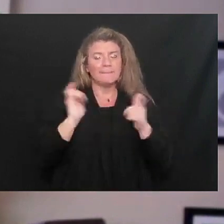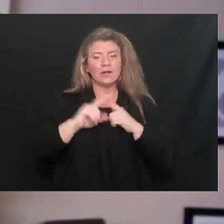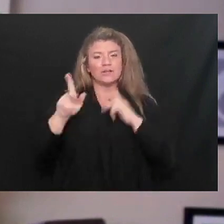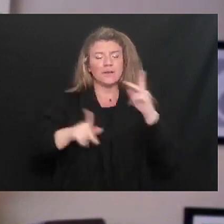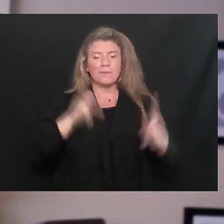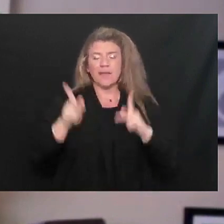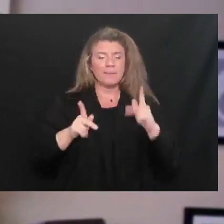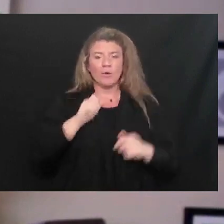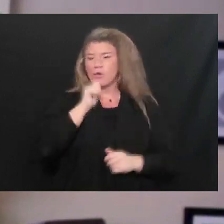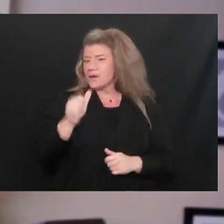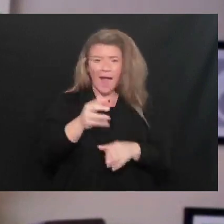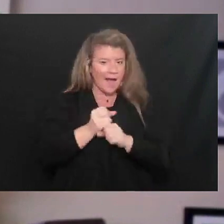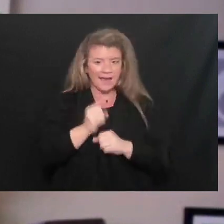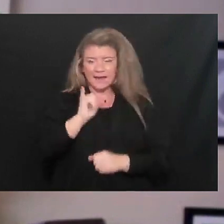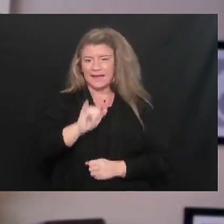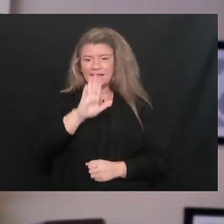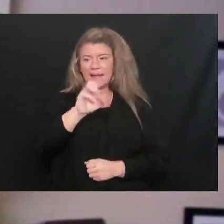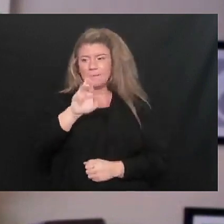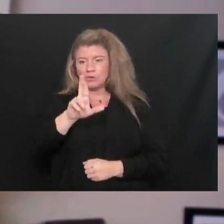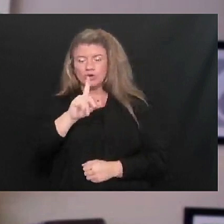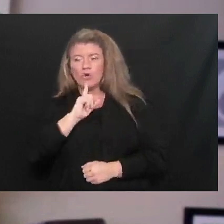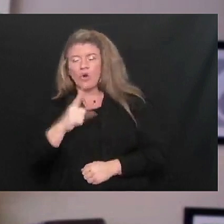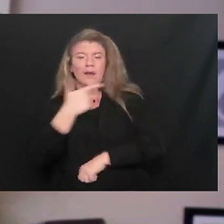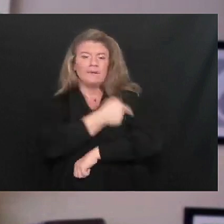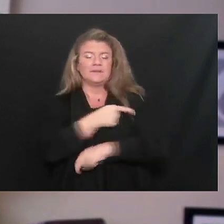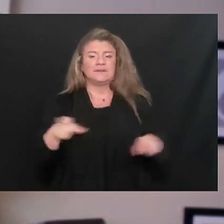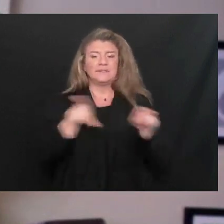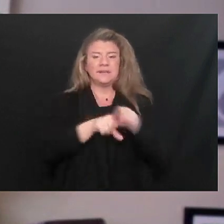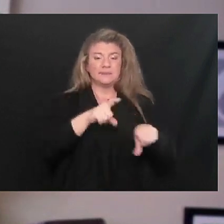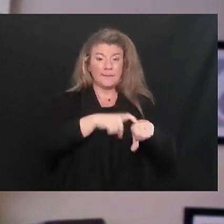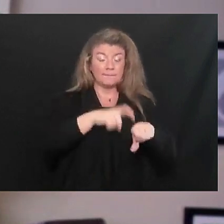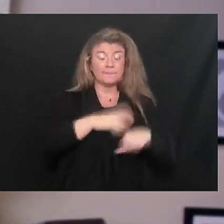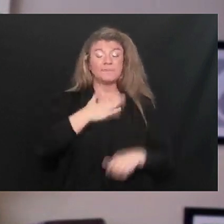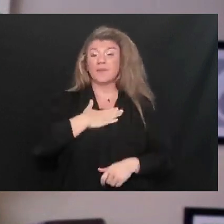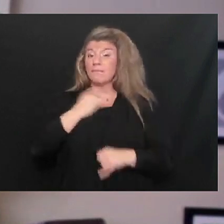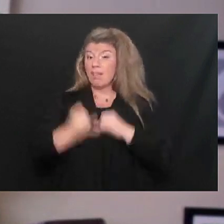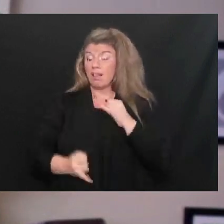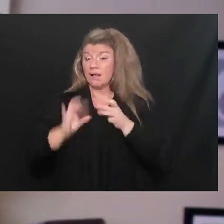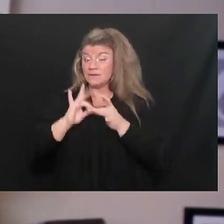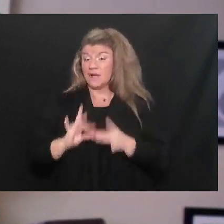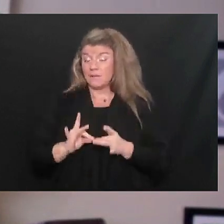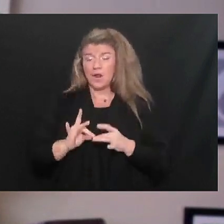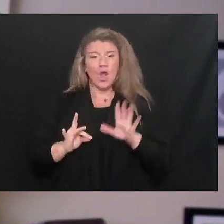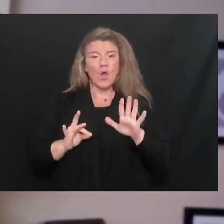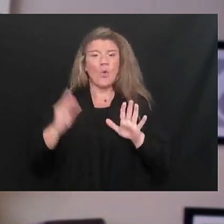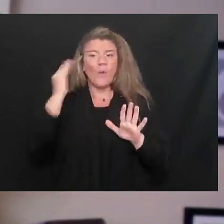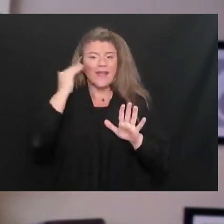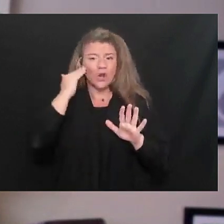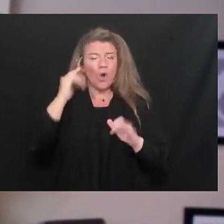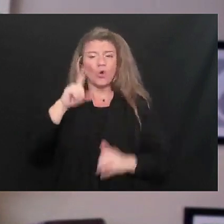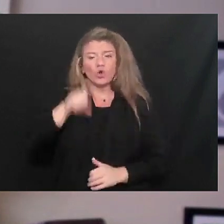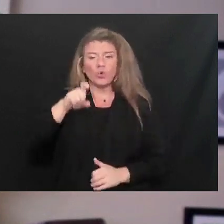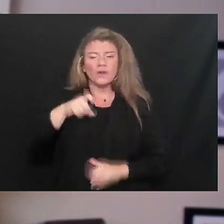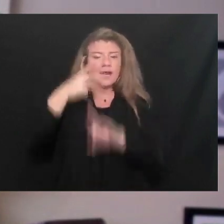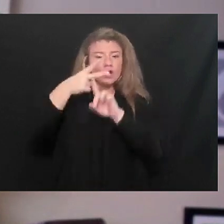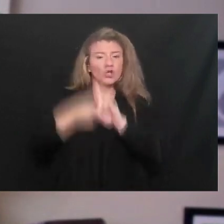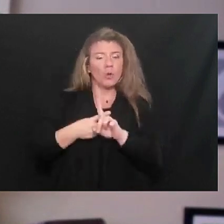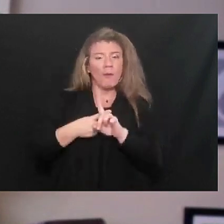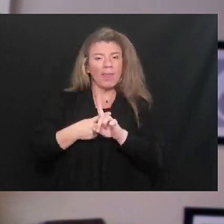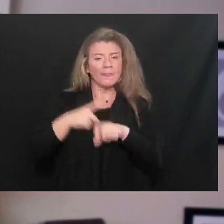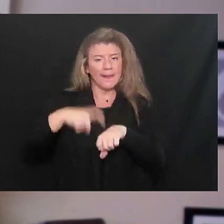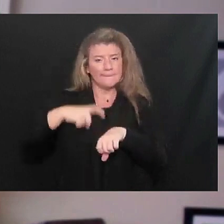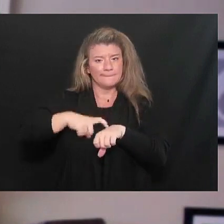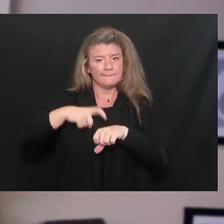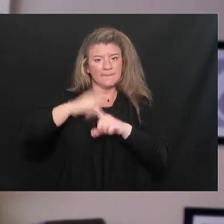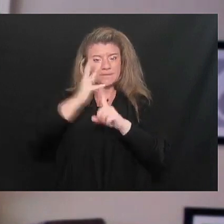get the booster that were immunized at the same times. And the last thing I would say is that we know that you need at least a 2-month window